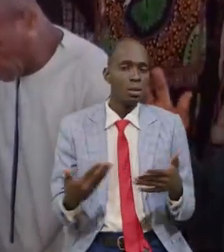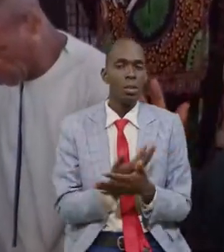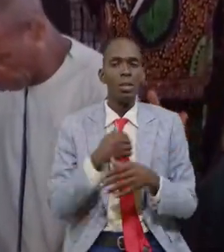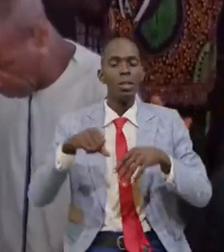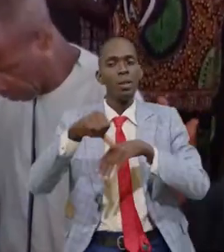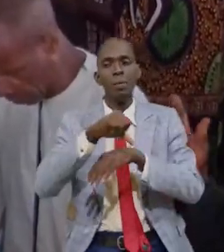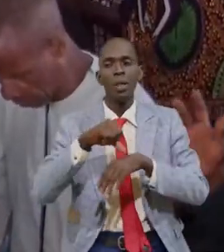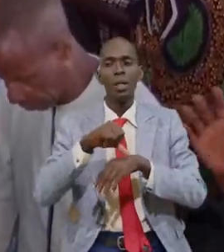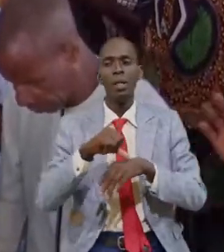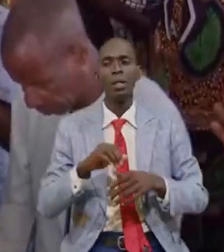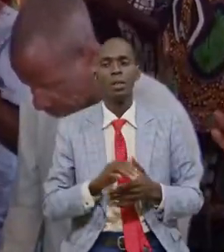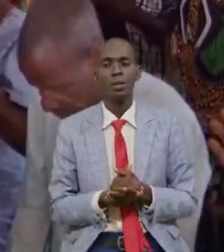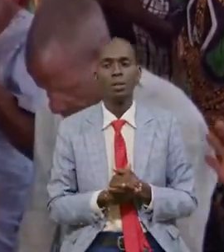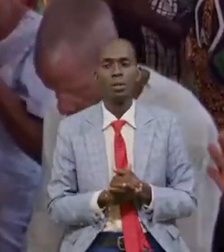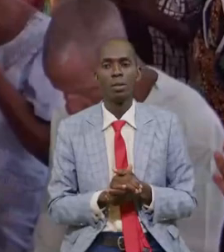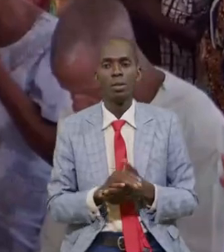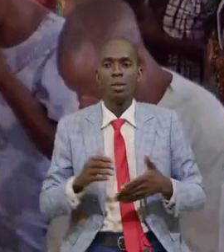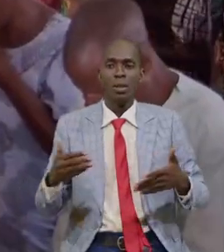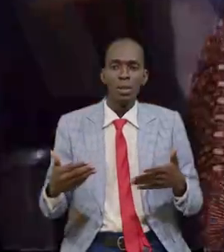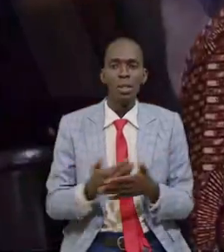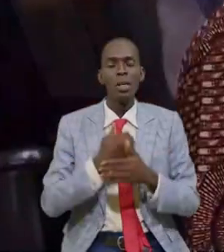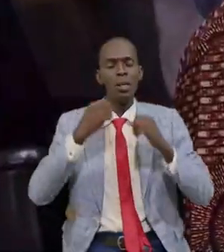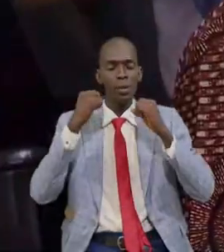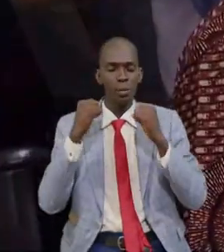anointing, new power.